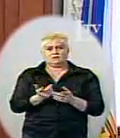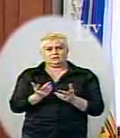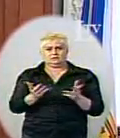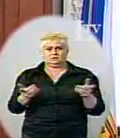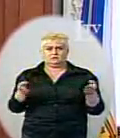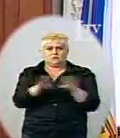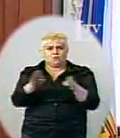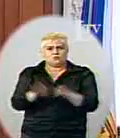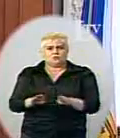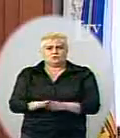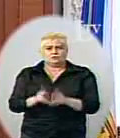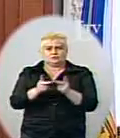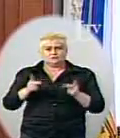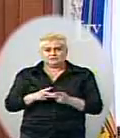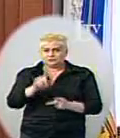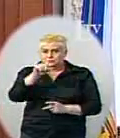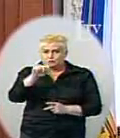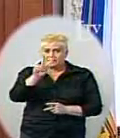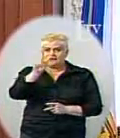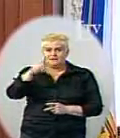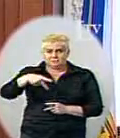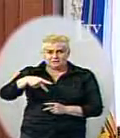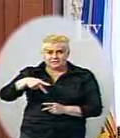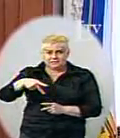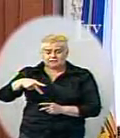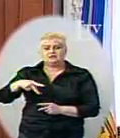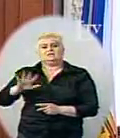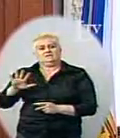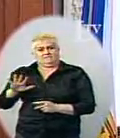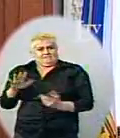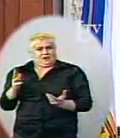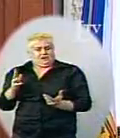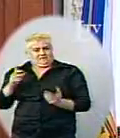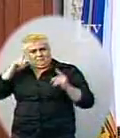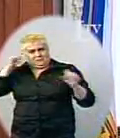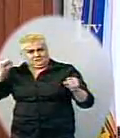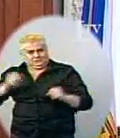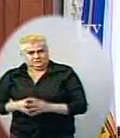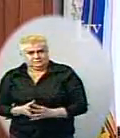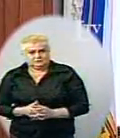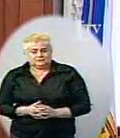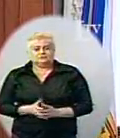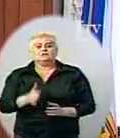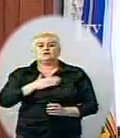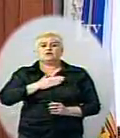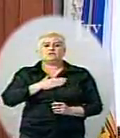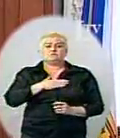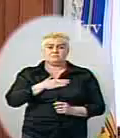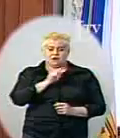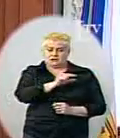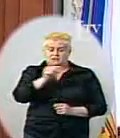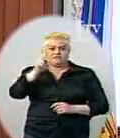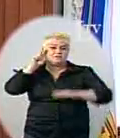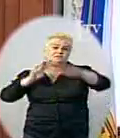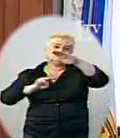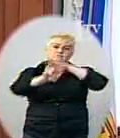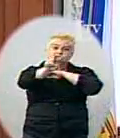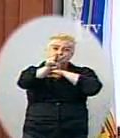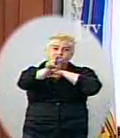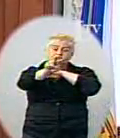and senior executive positions. Once fully implemented, my government forecasts to save up to